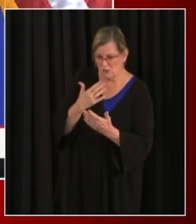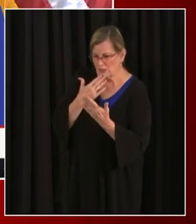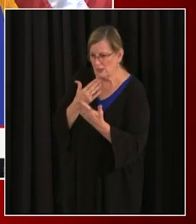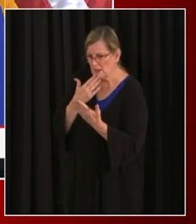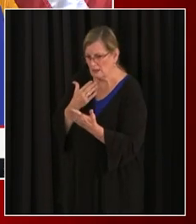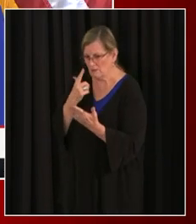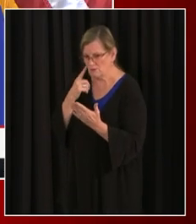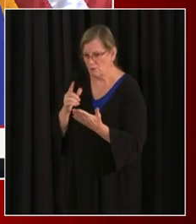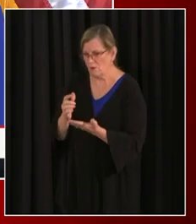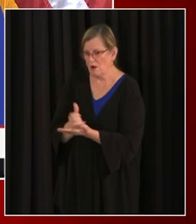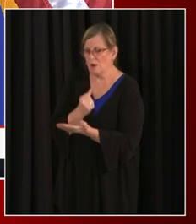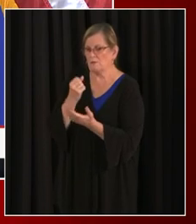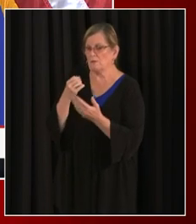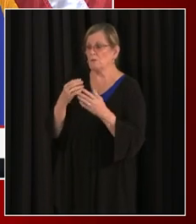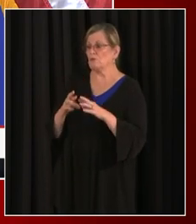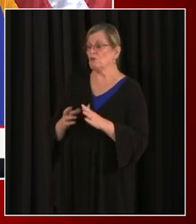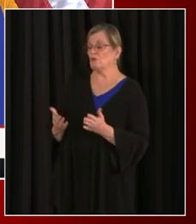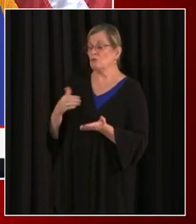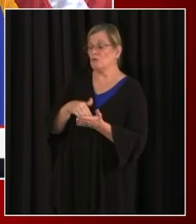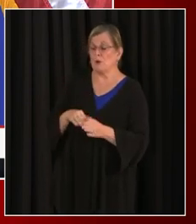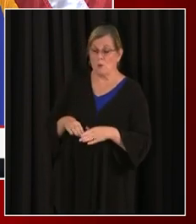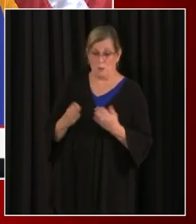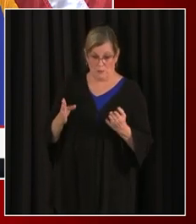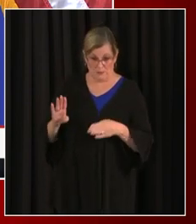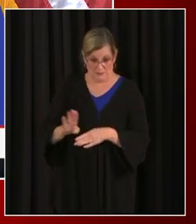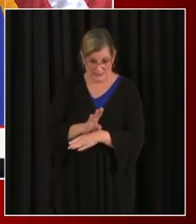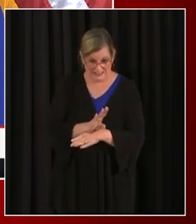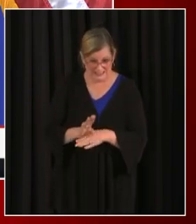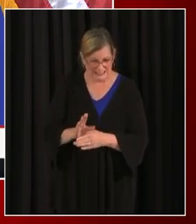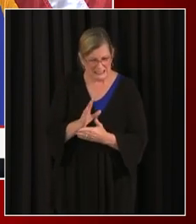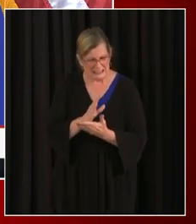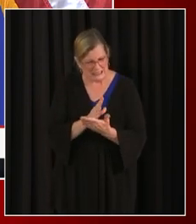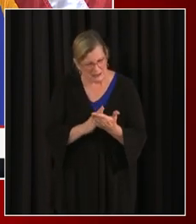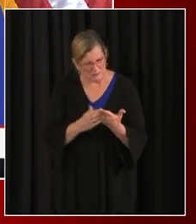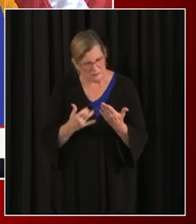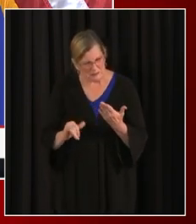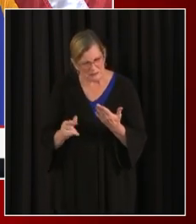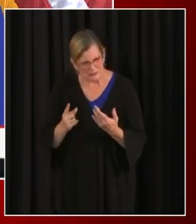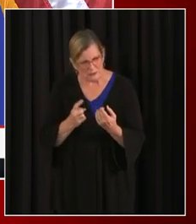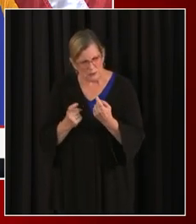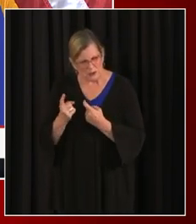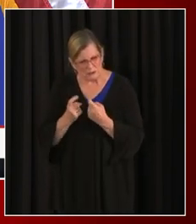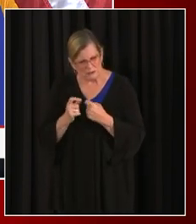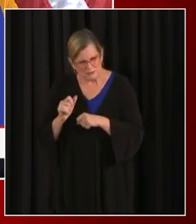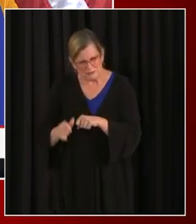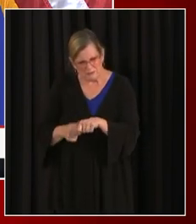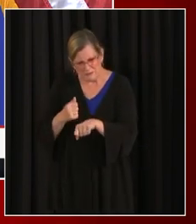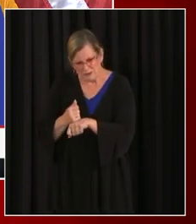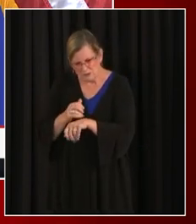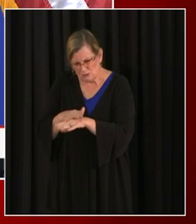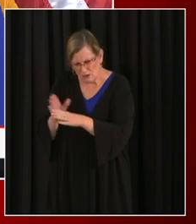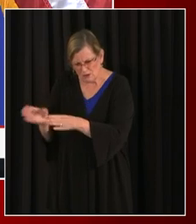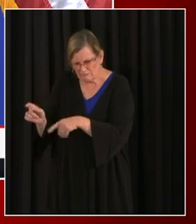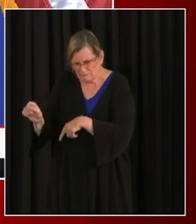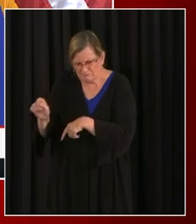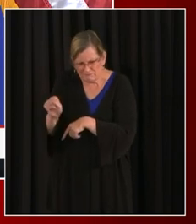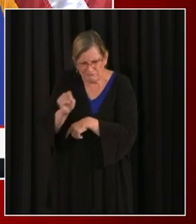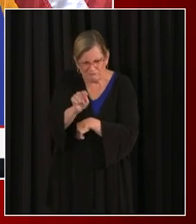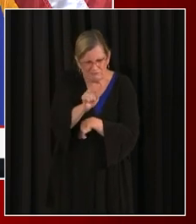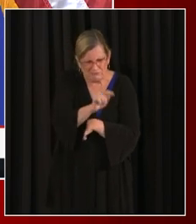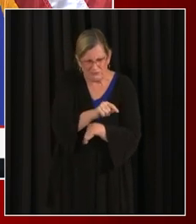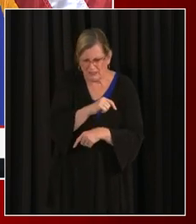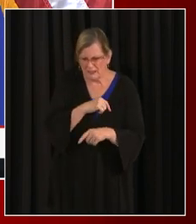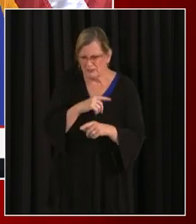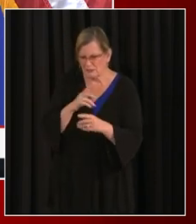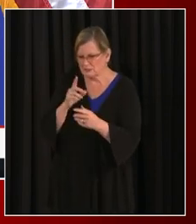the opportunity to resubmit plans. There are some questions based on the individual venues, which we will address with